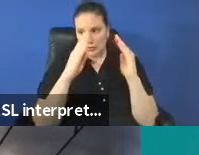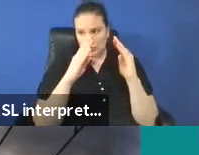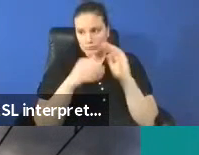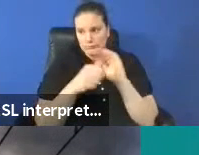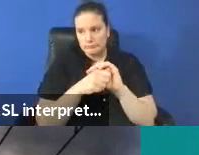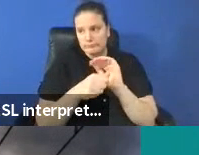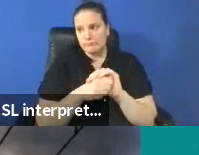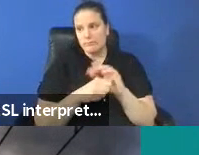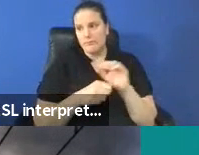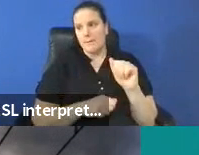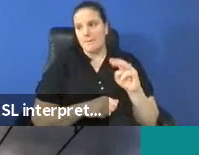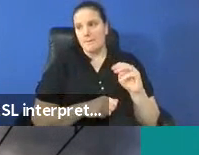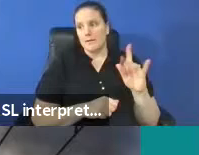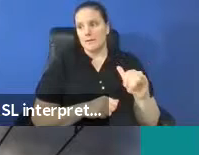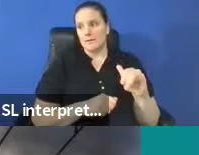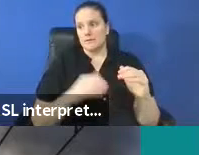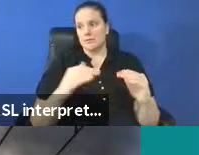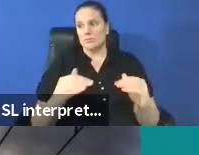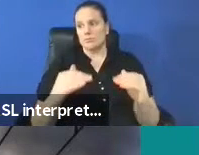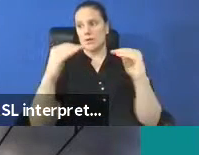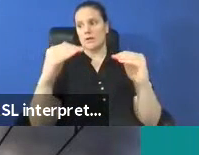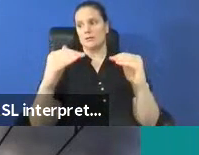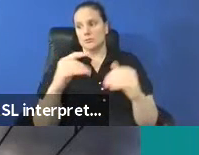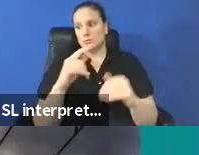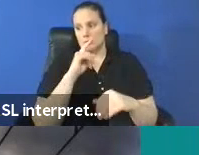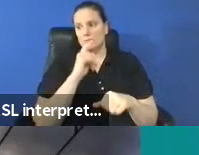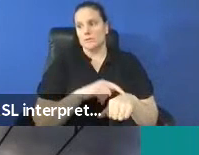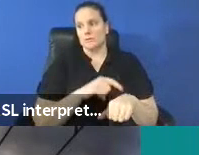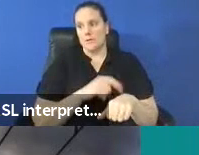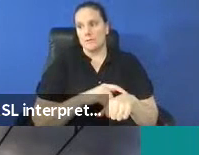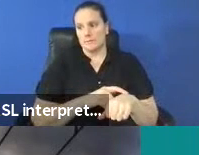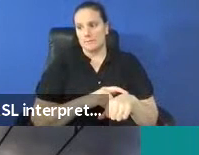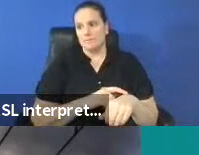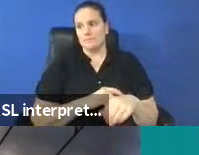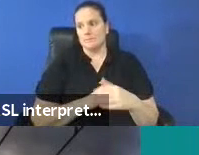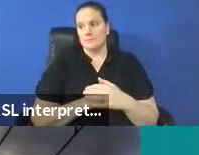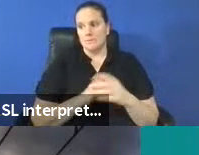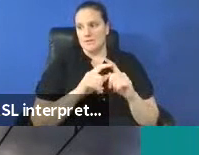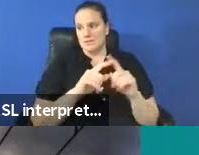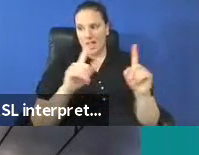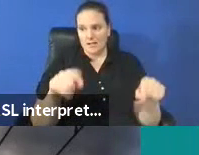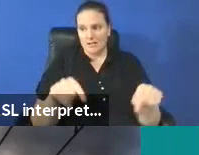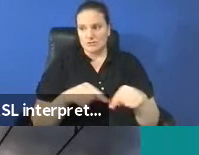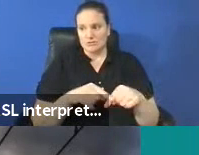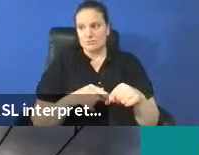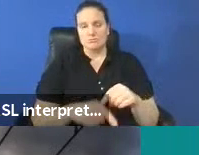the raised platforms and the real-time travel information signage.